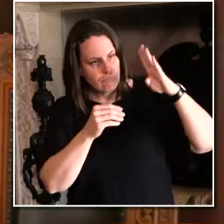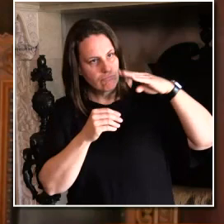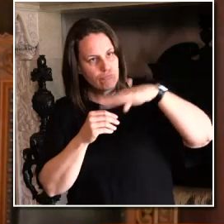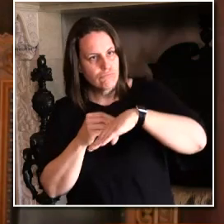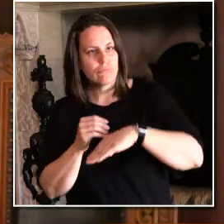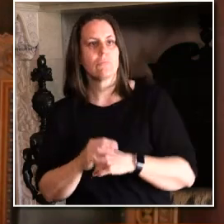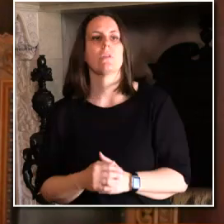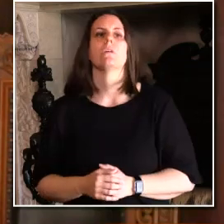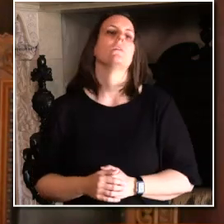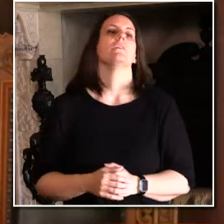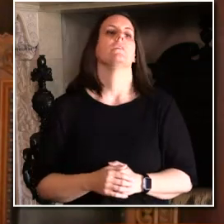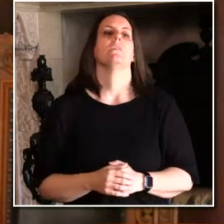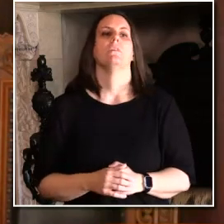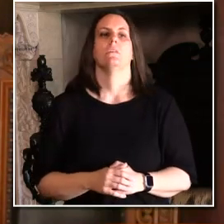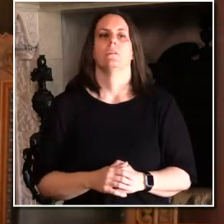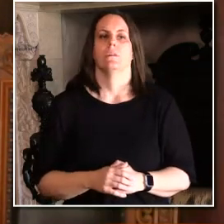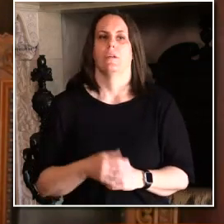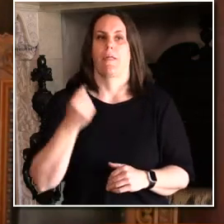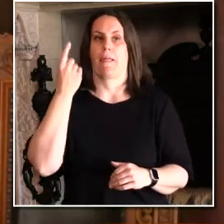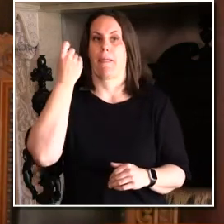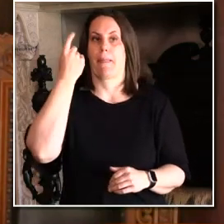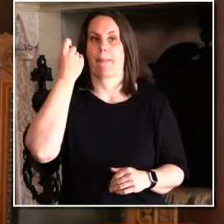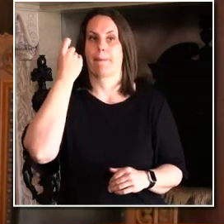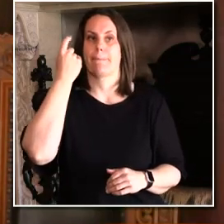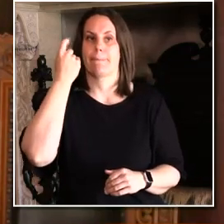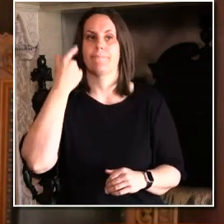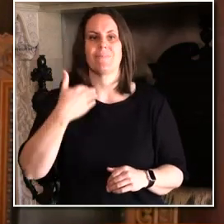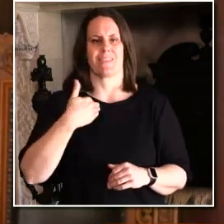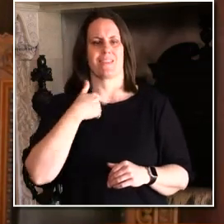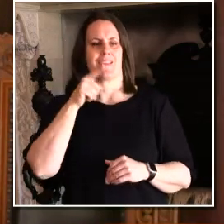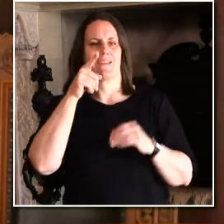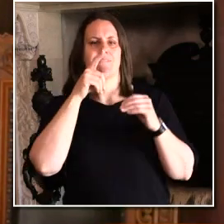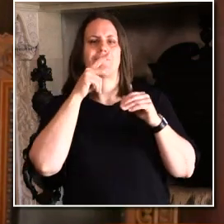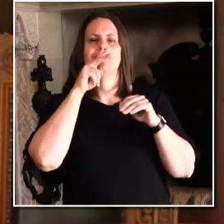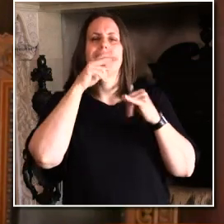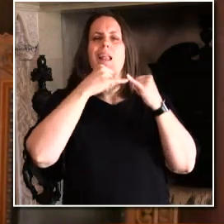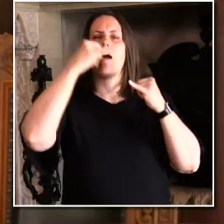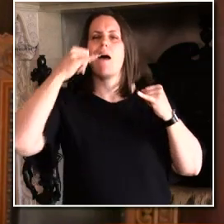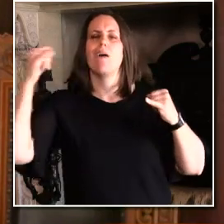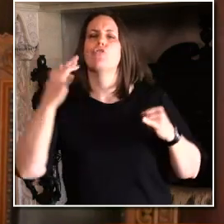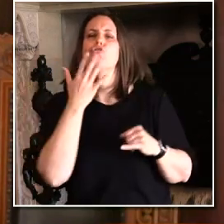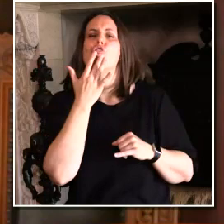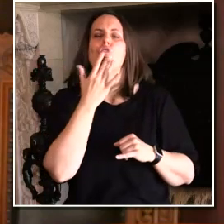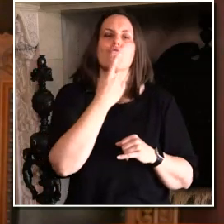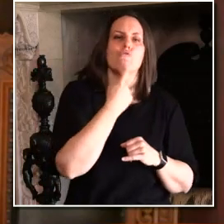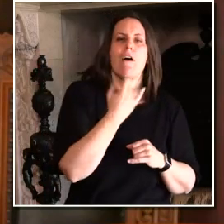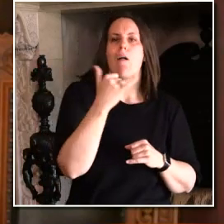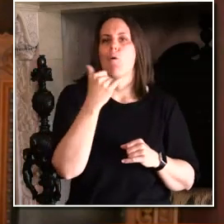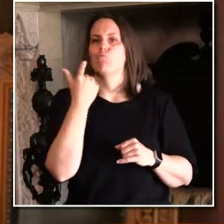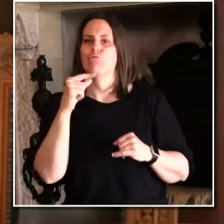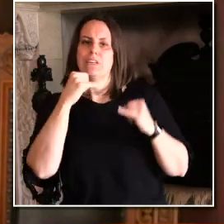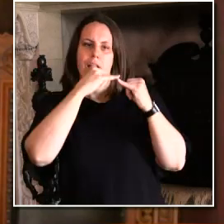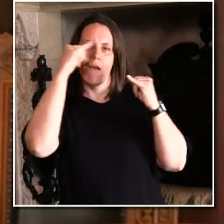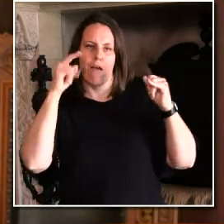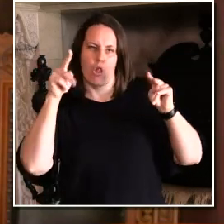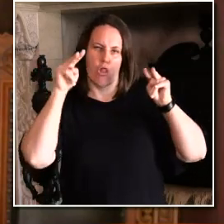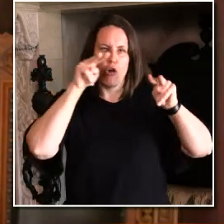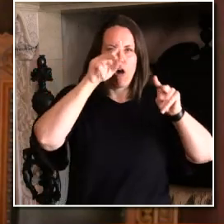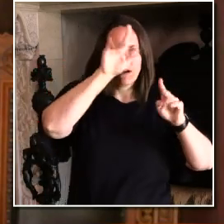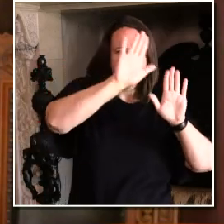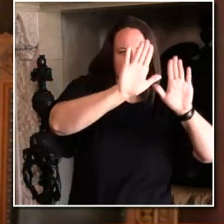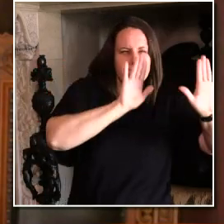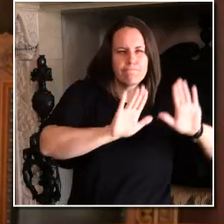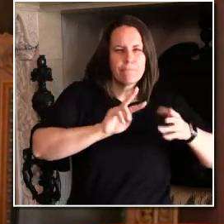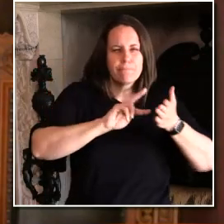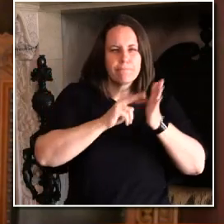red, yellow, green to see where we're at in terms of those metrics. But what we really are looking to see is a change in the